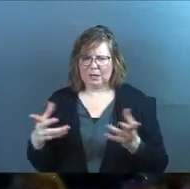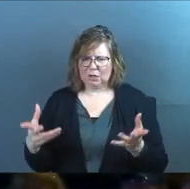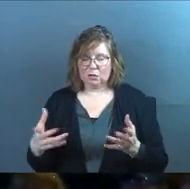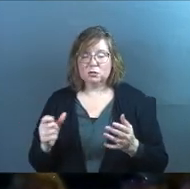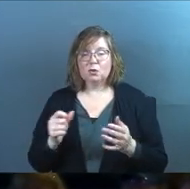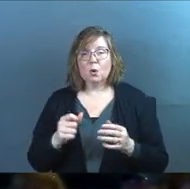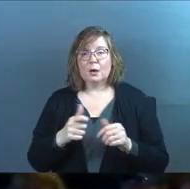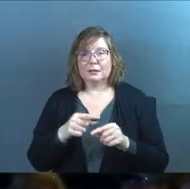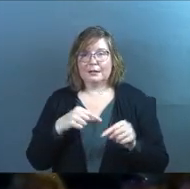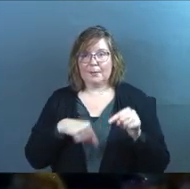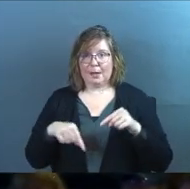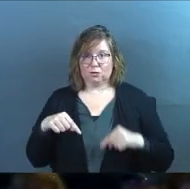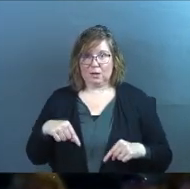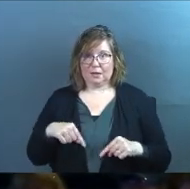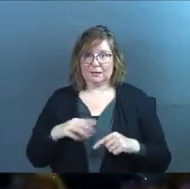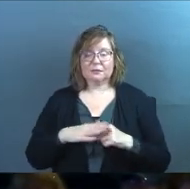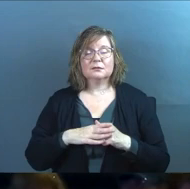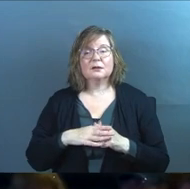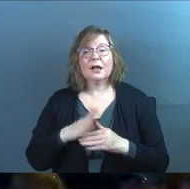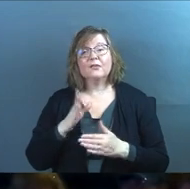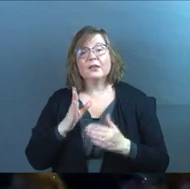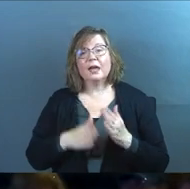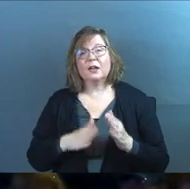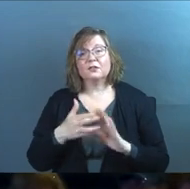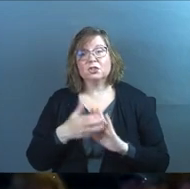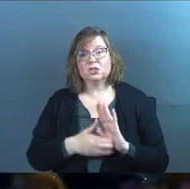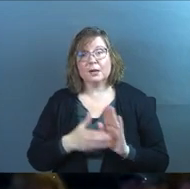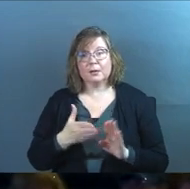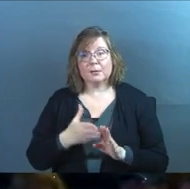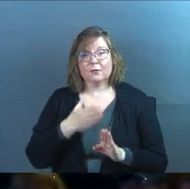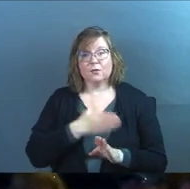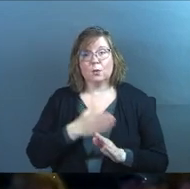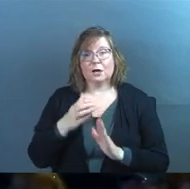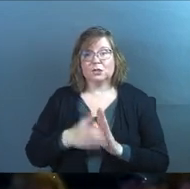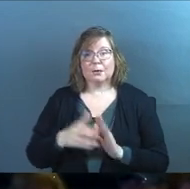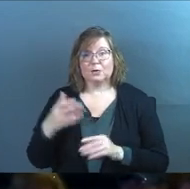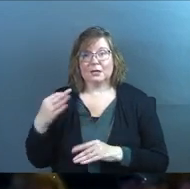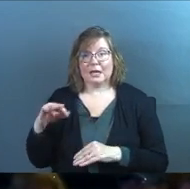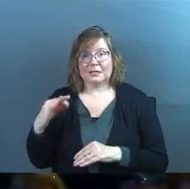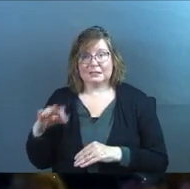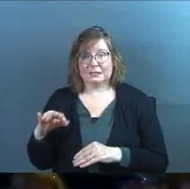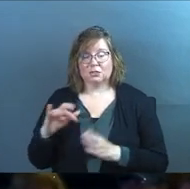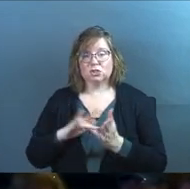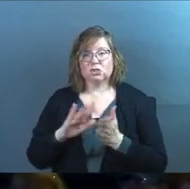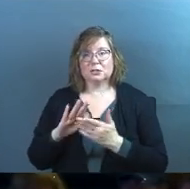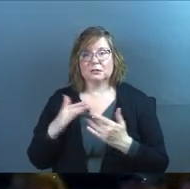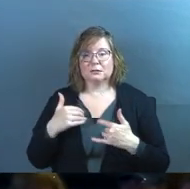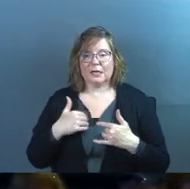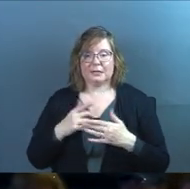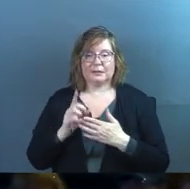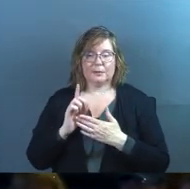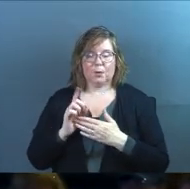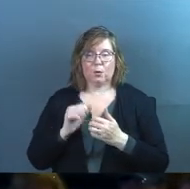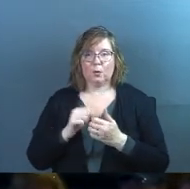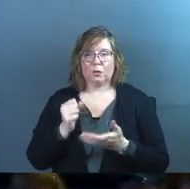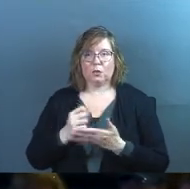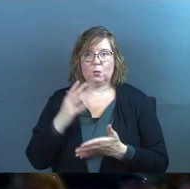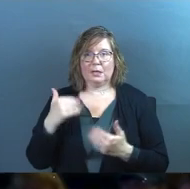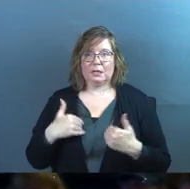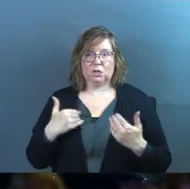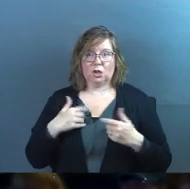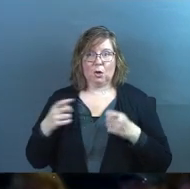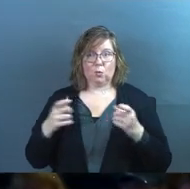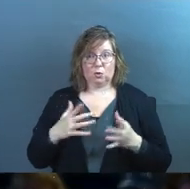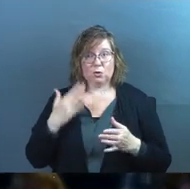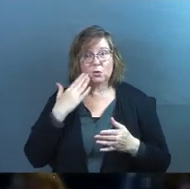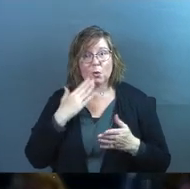here? So just to backtrack a little bit, at the end of the chapter before this, chapter 19, Jesus has this whole moment with the rich young